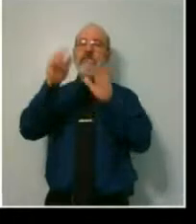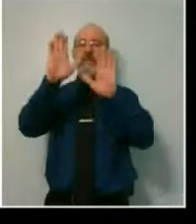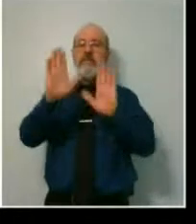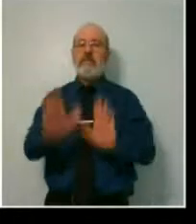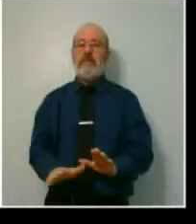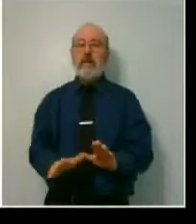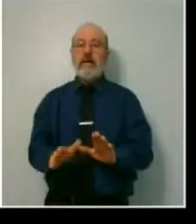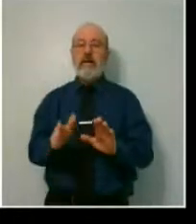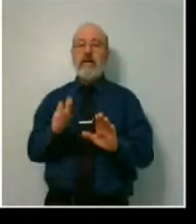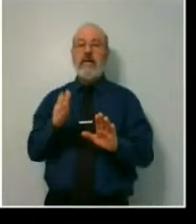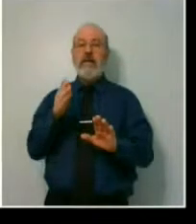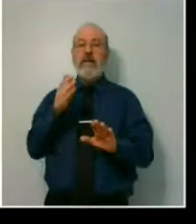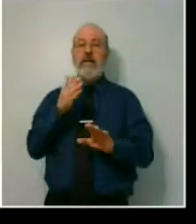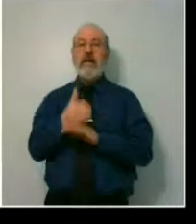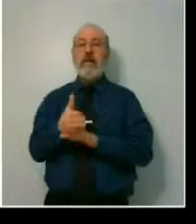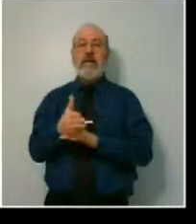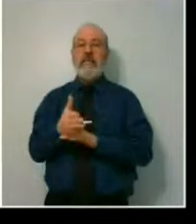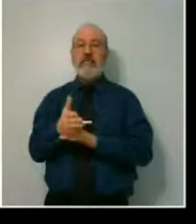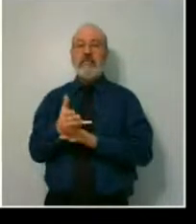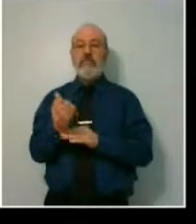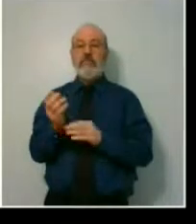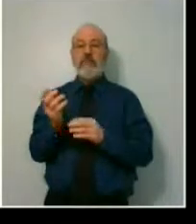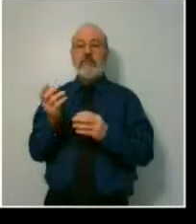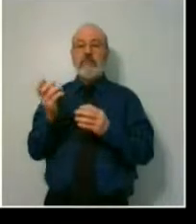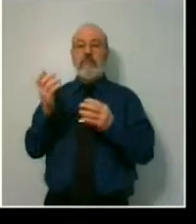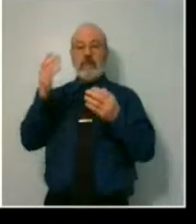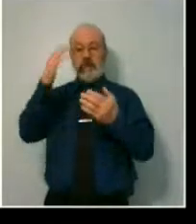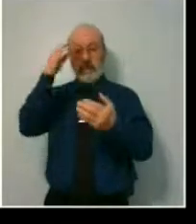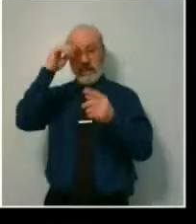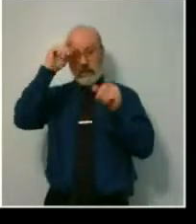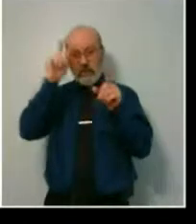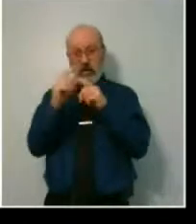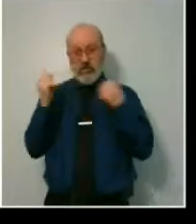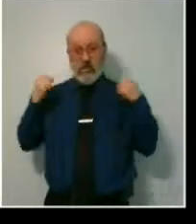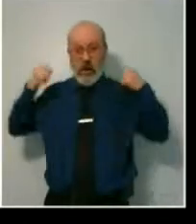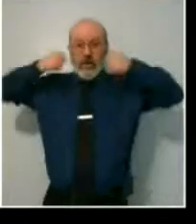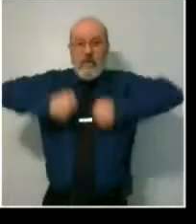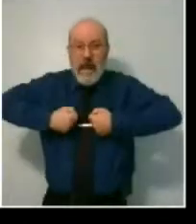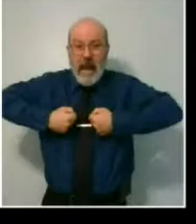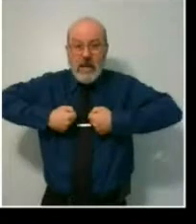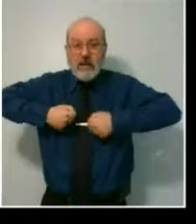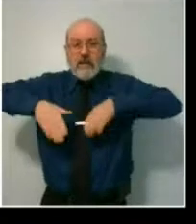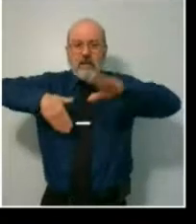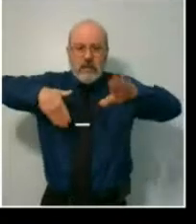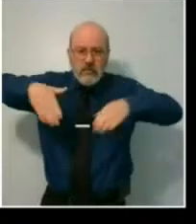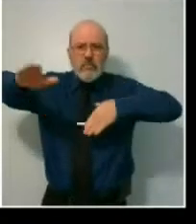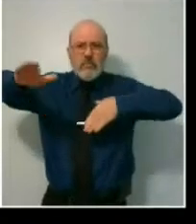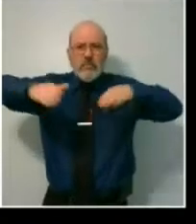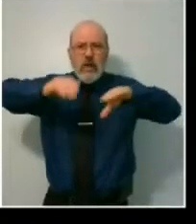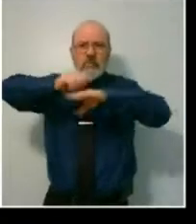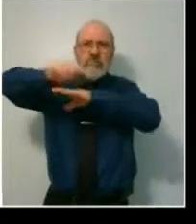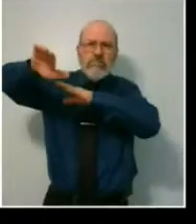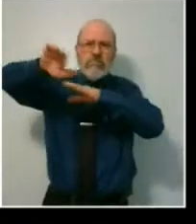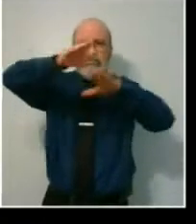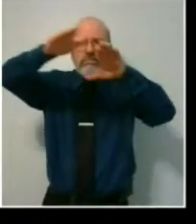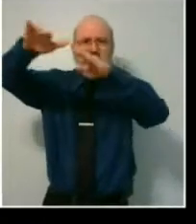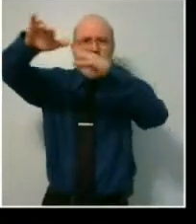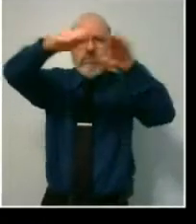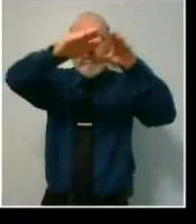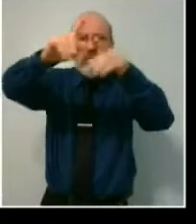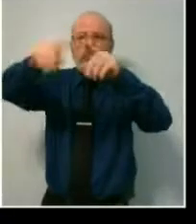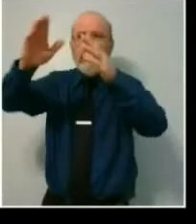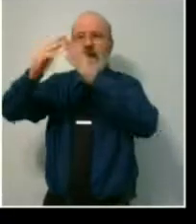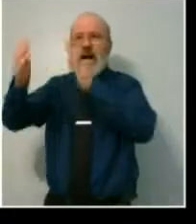his little brother on his back, he walks the wandering mountain paths to the houses of his